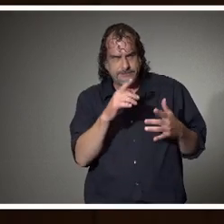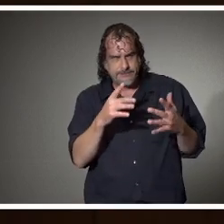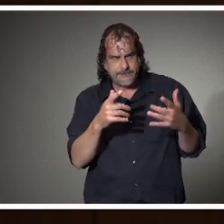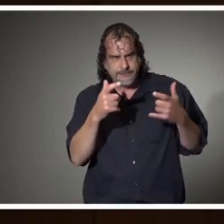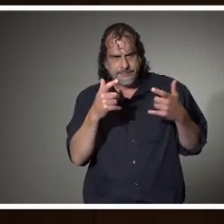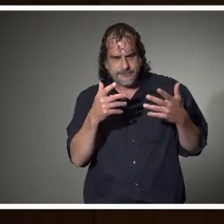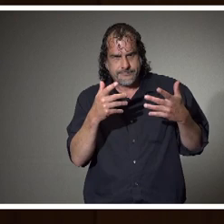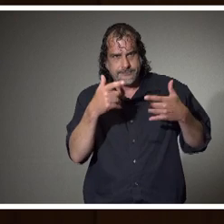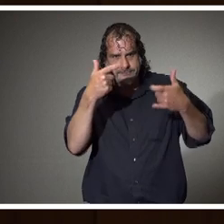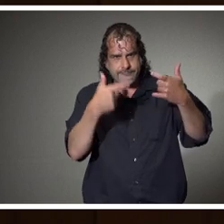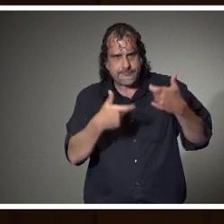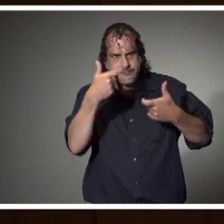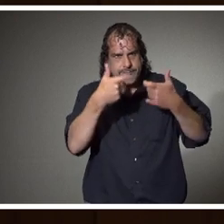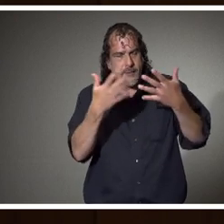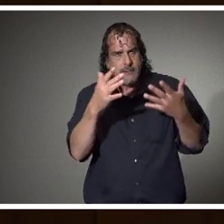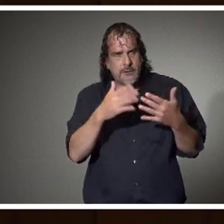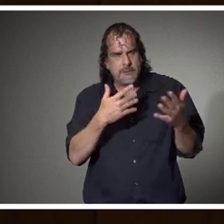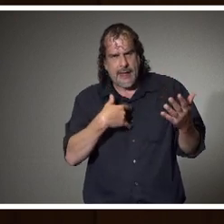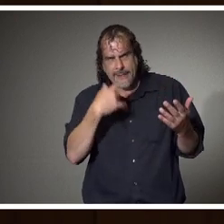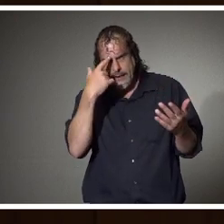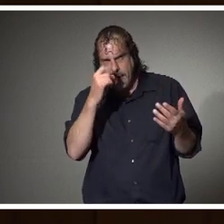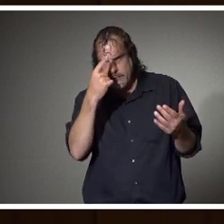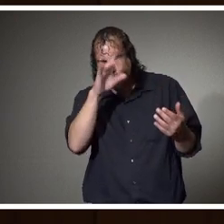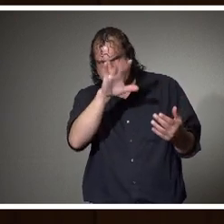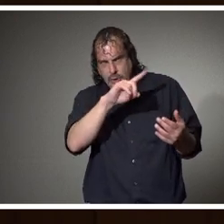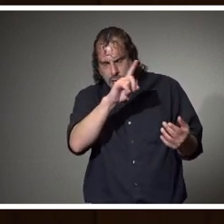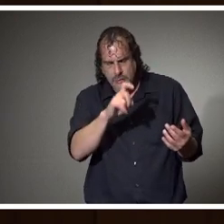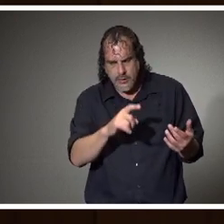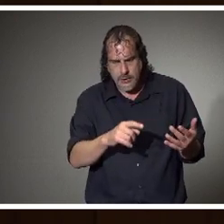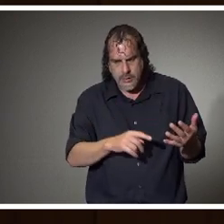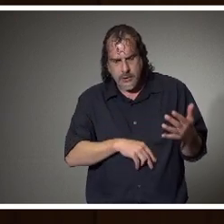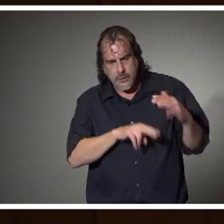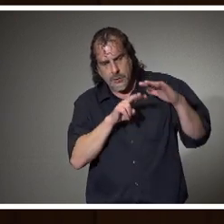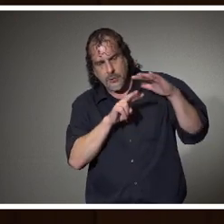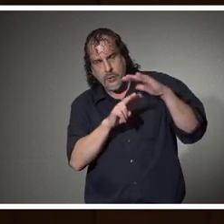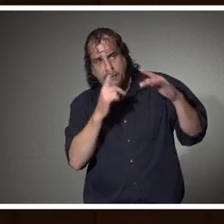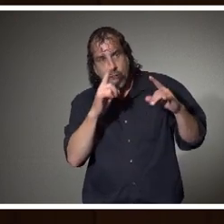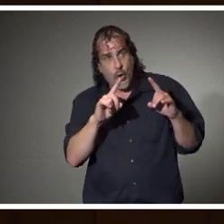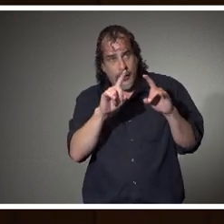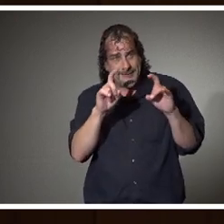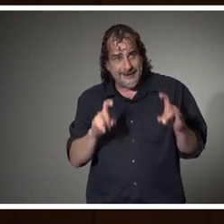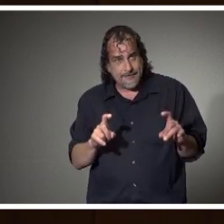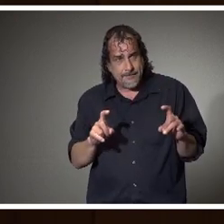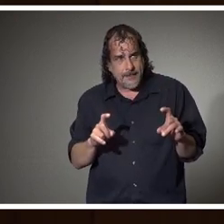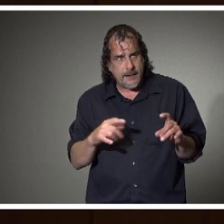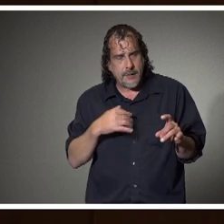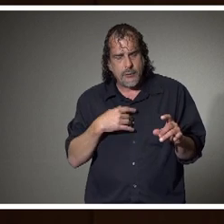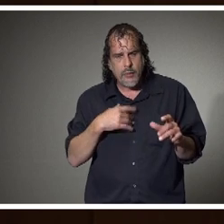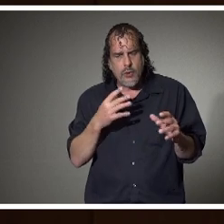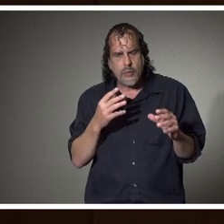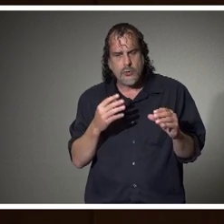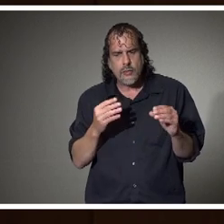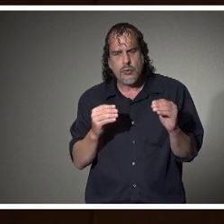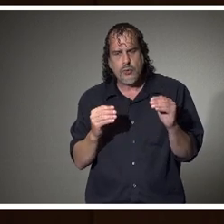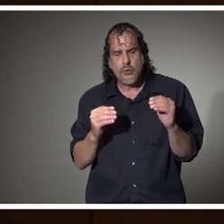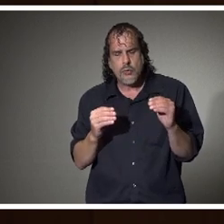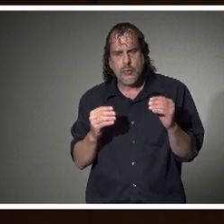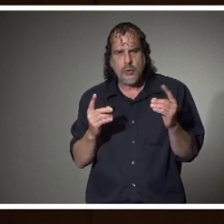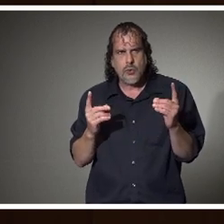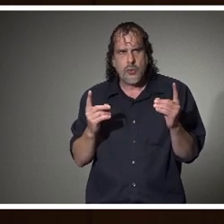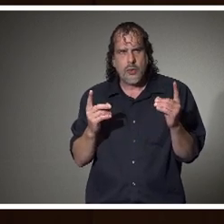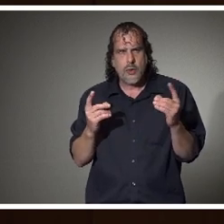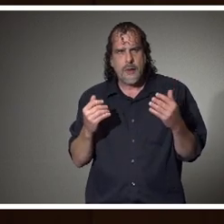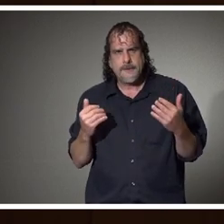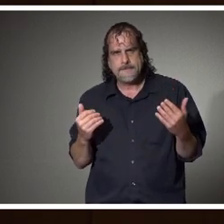in the middle. But as far as like what we're looking forward in testing, it is evolving to doing